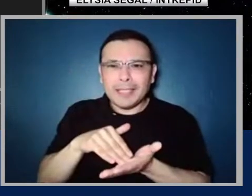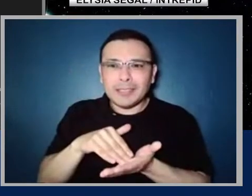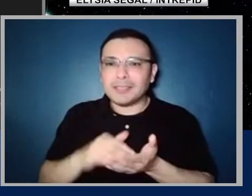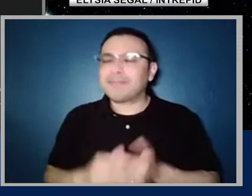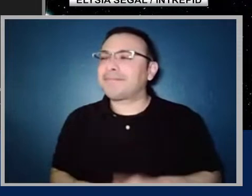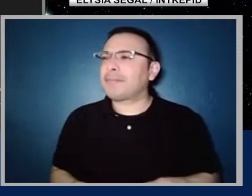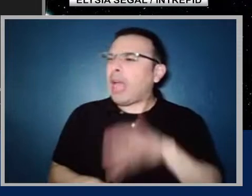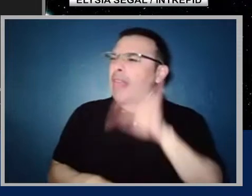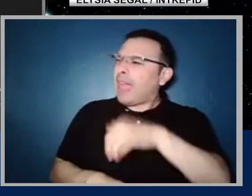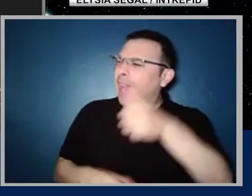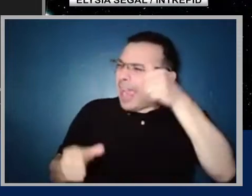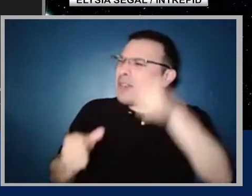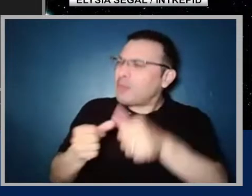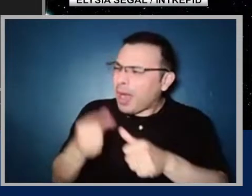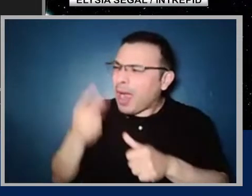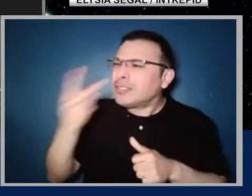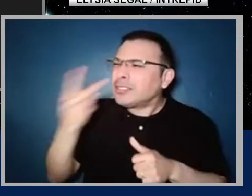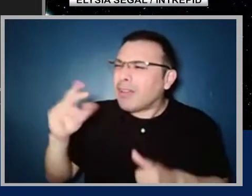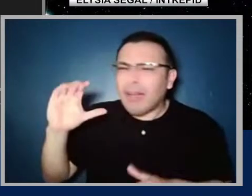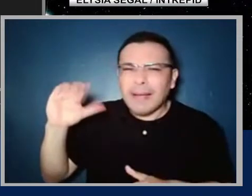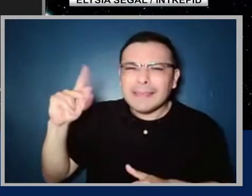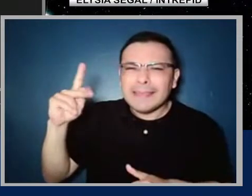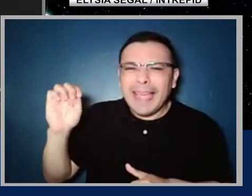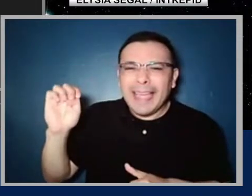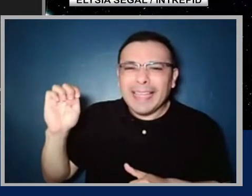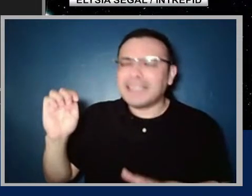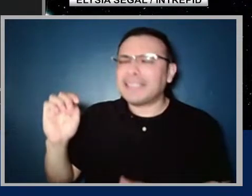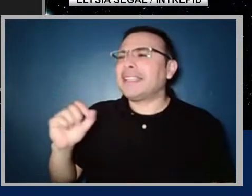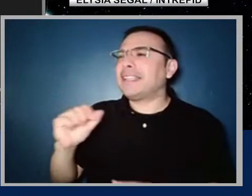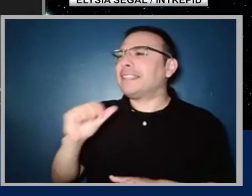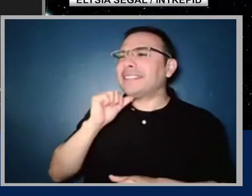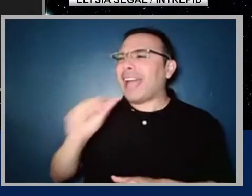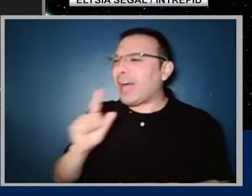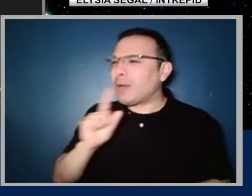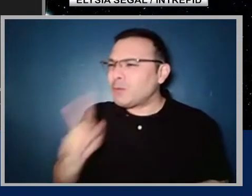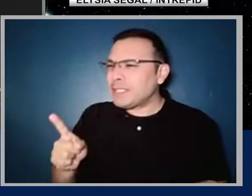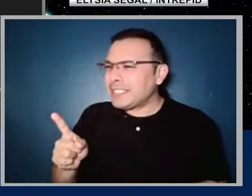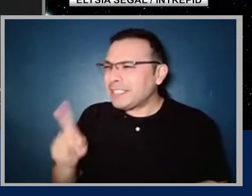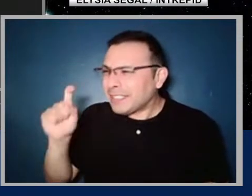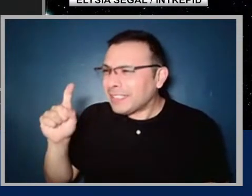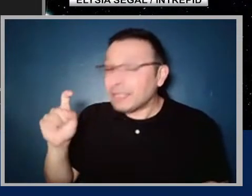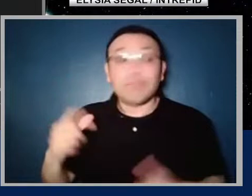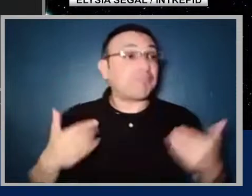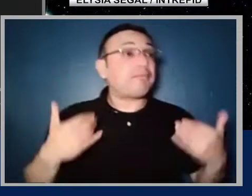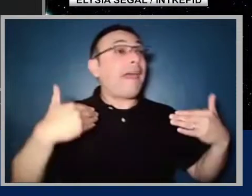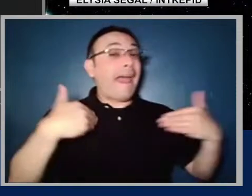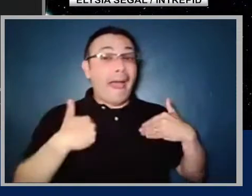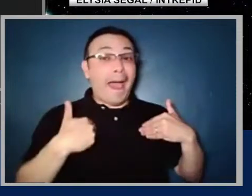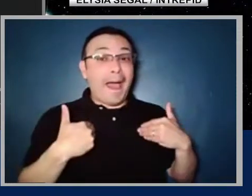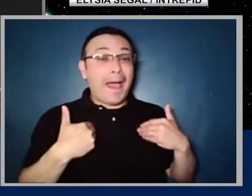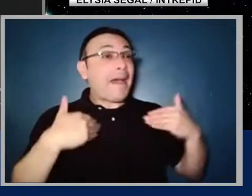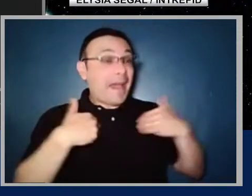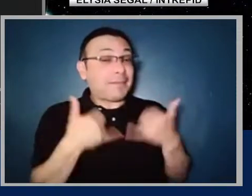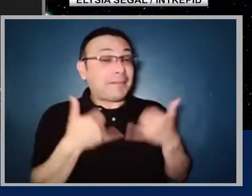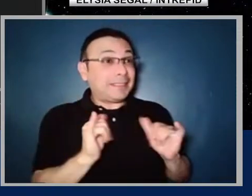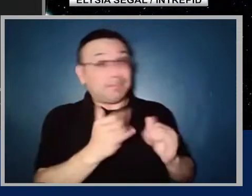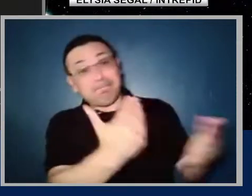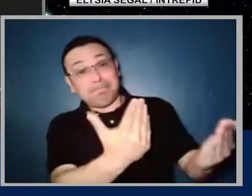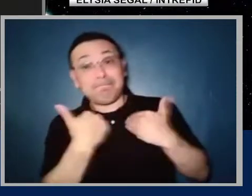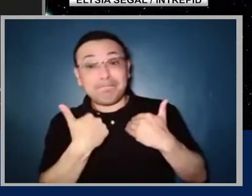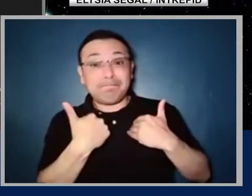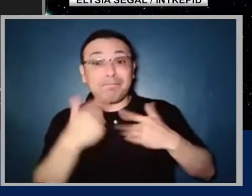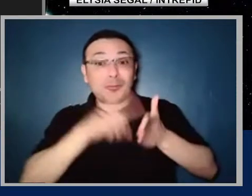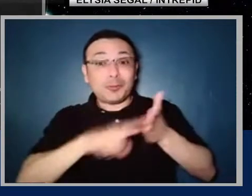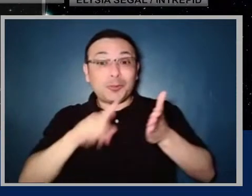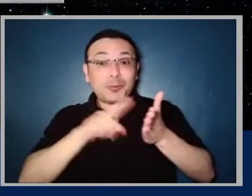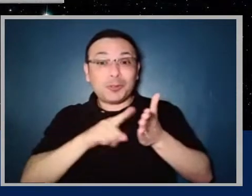realistic. And I was like, "Is that a real cake?" It wasn't a real cake. We still have it. We still have it out. Really? So, come by the ship, please do. You can come and,